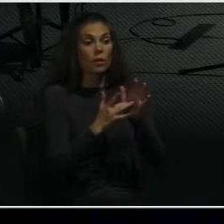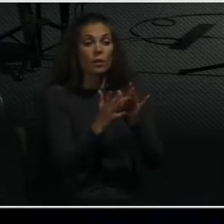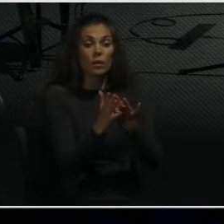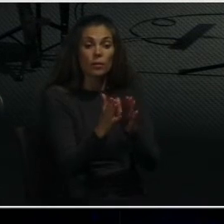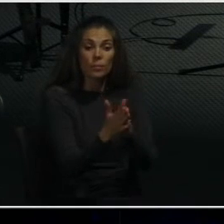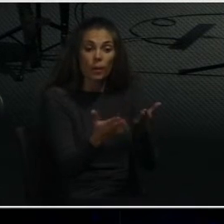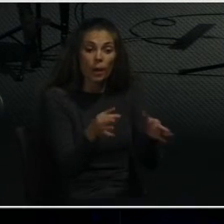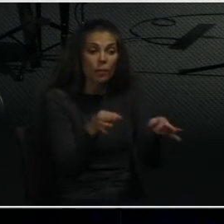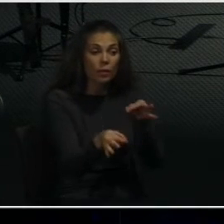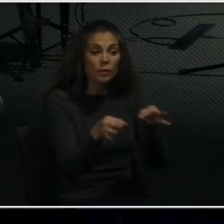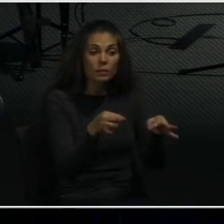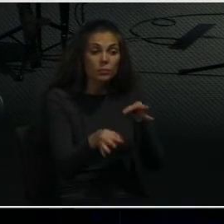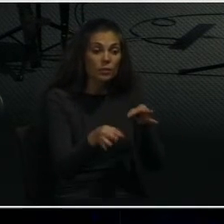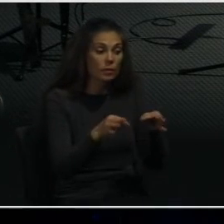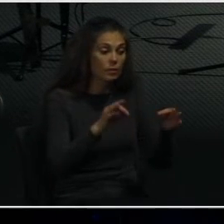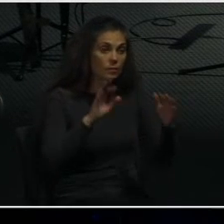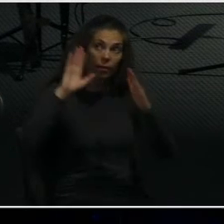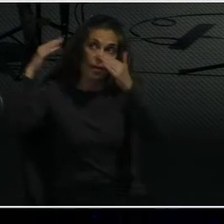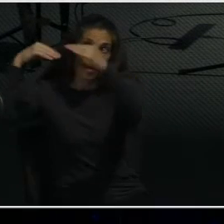picture that we get.